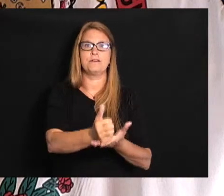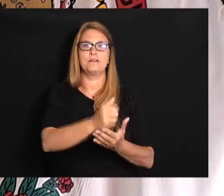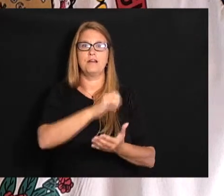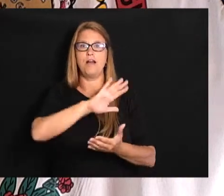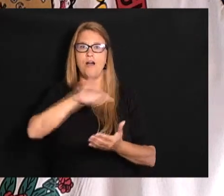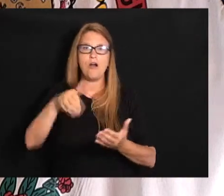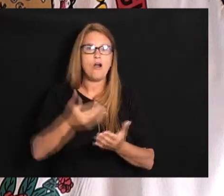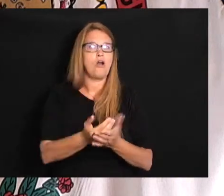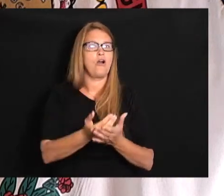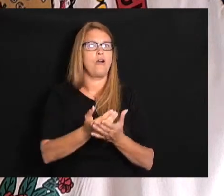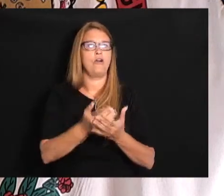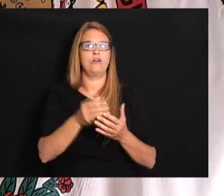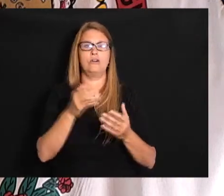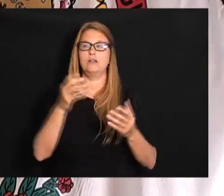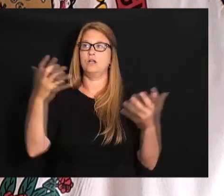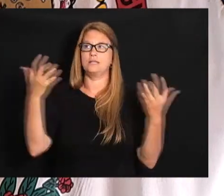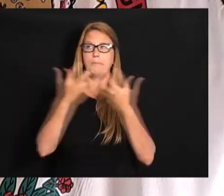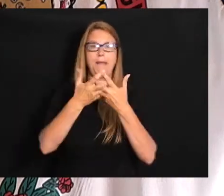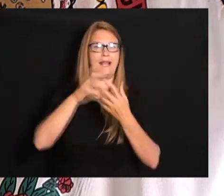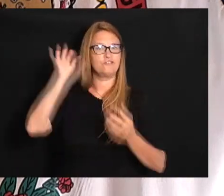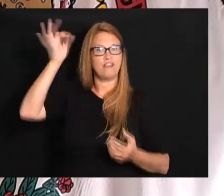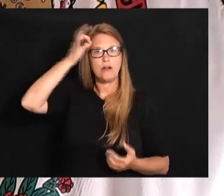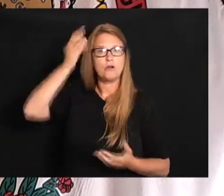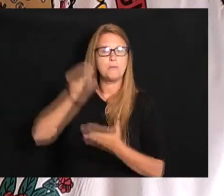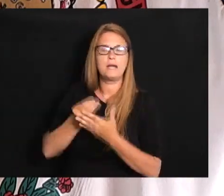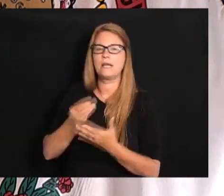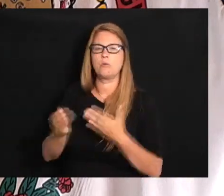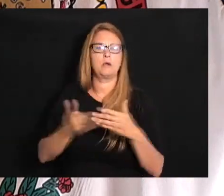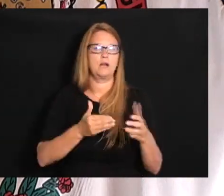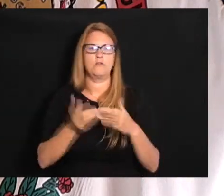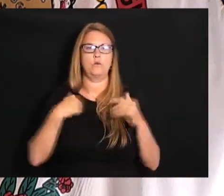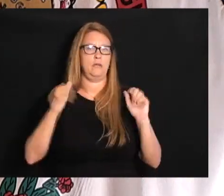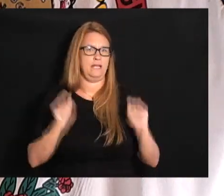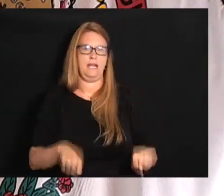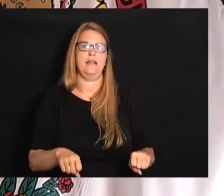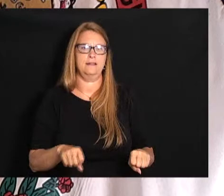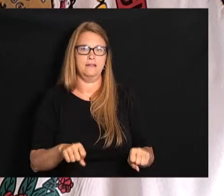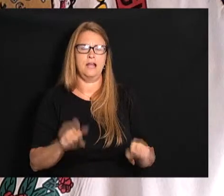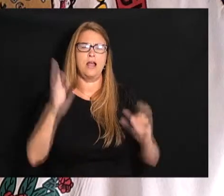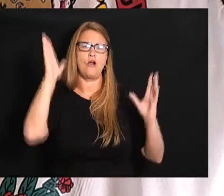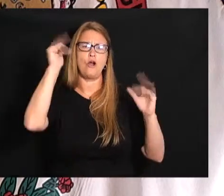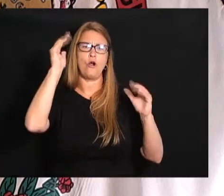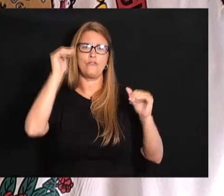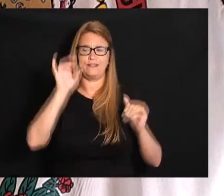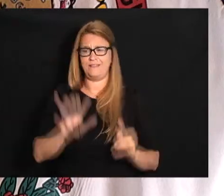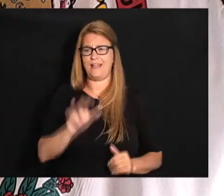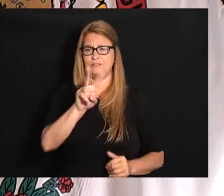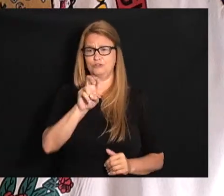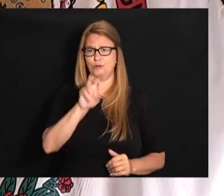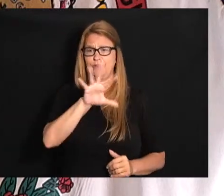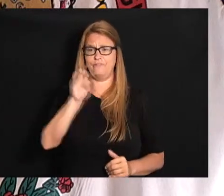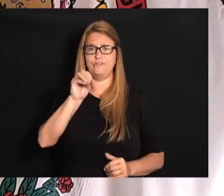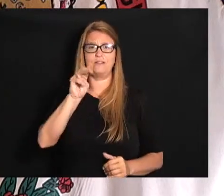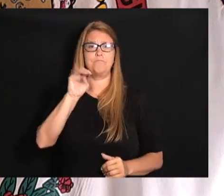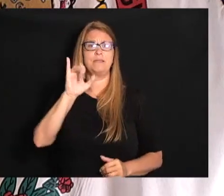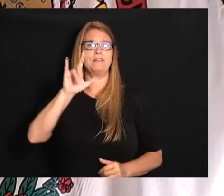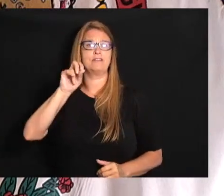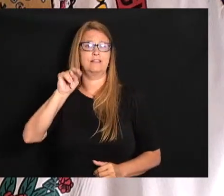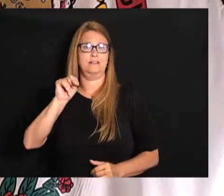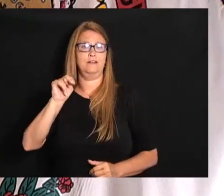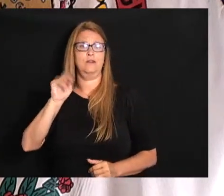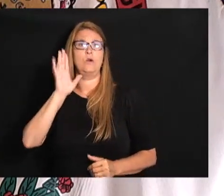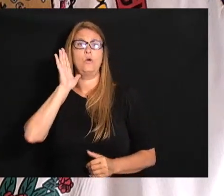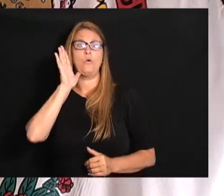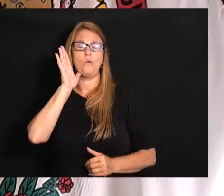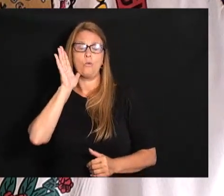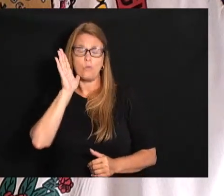way from federal dollars to matching dollars to on and on and on. And hopefully this $250 million will turn into a multiple of